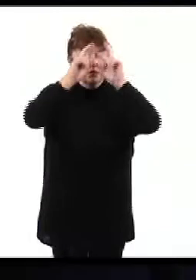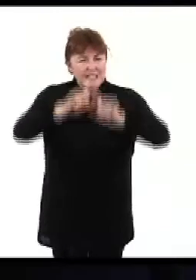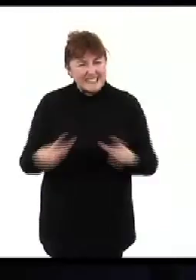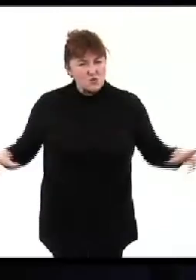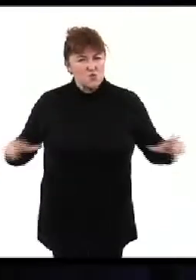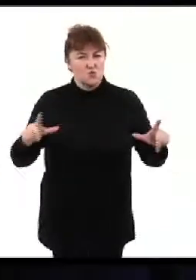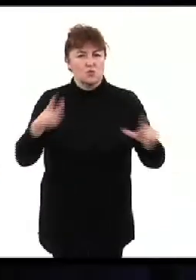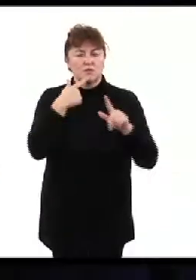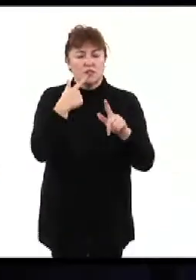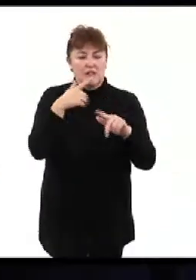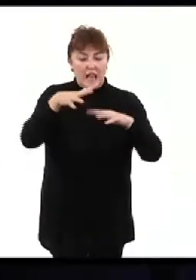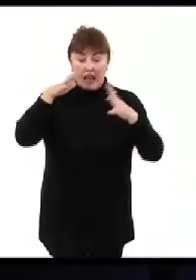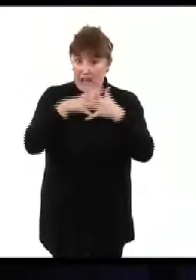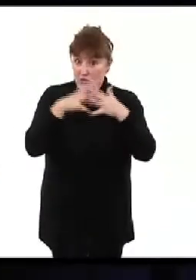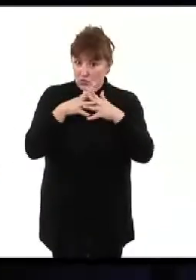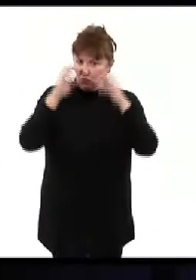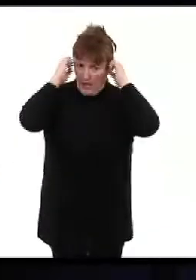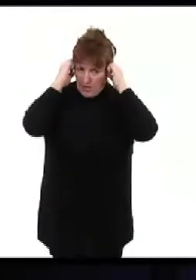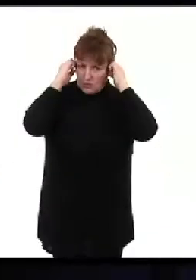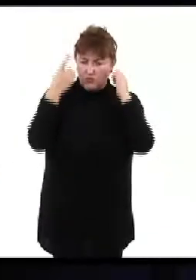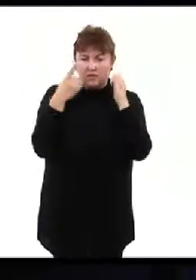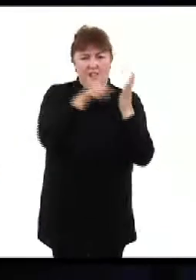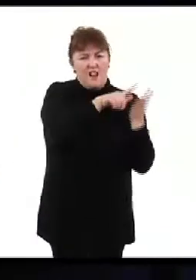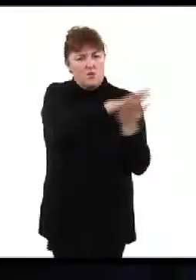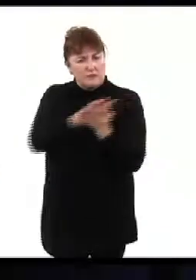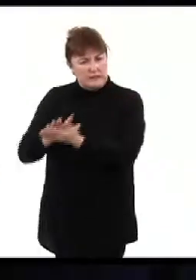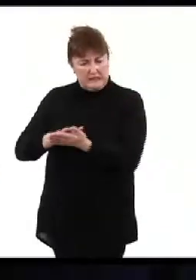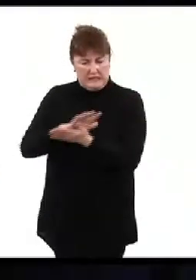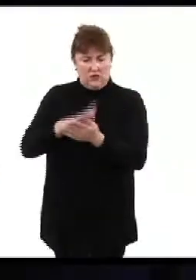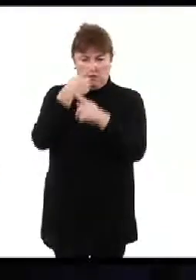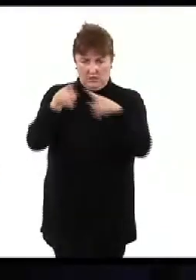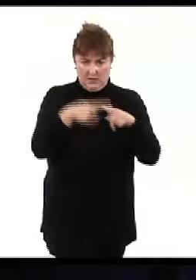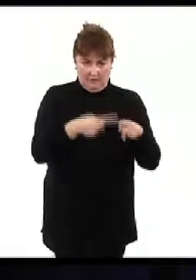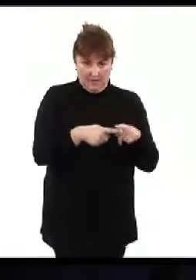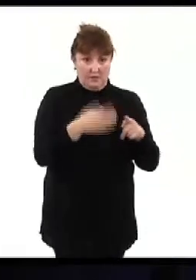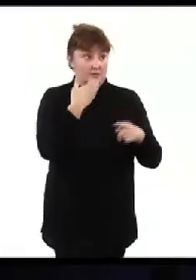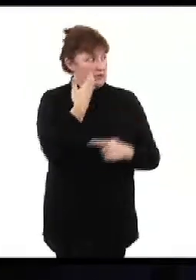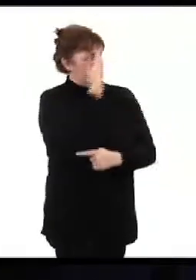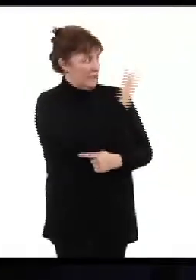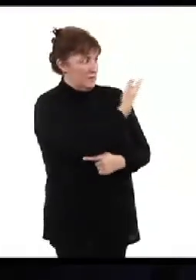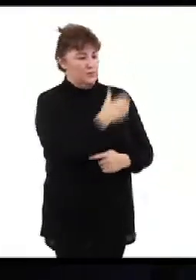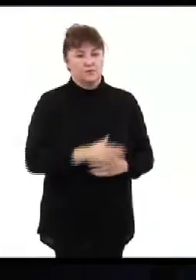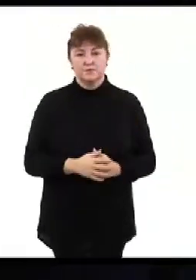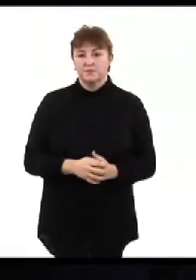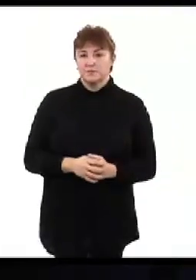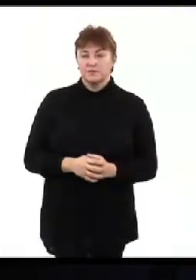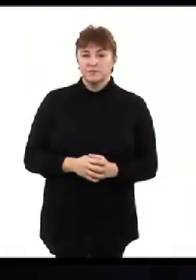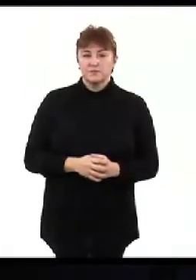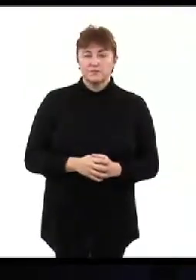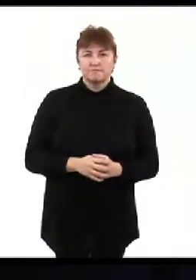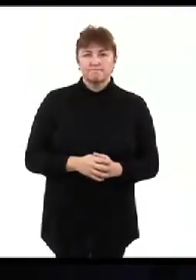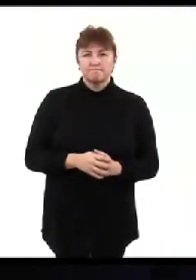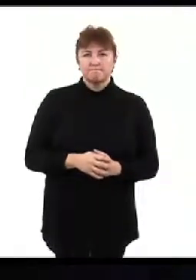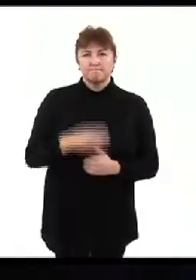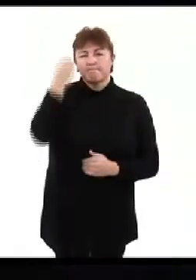the structure of different sign languages, and these are linguistic examples from those papers. The idea here